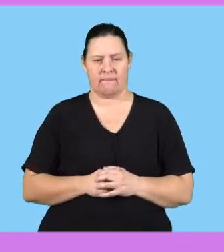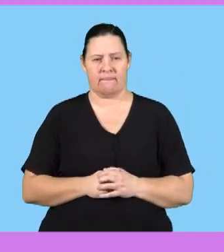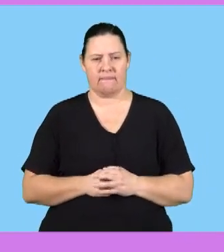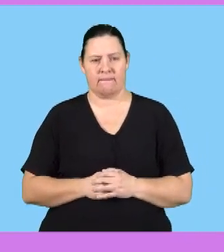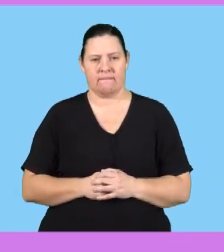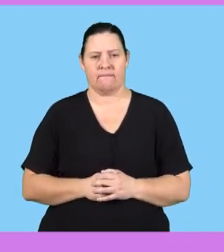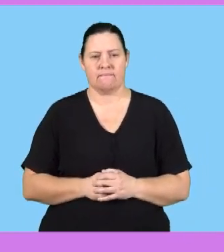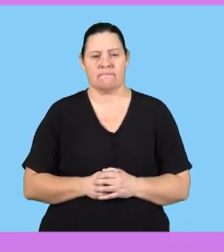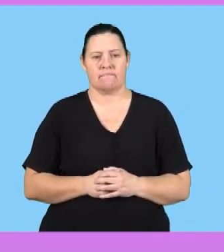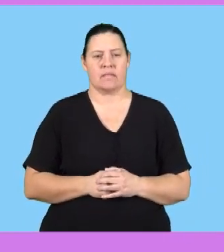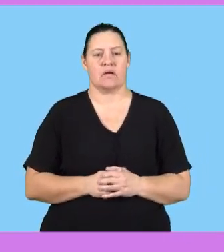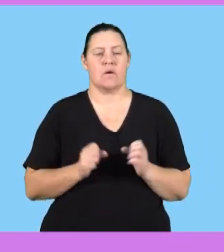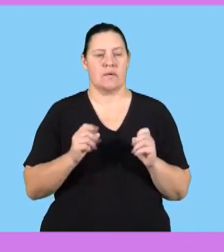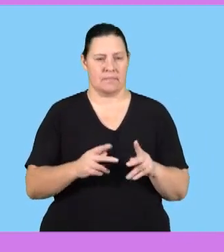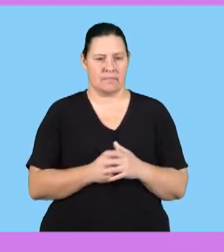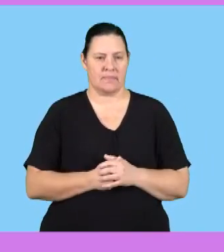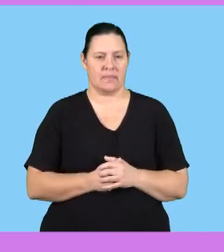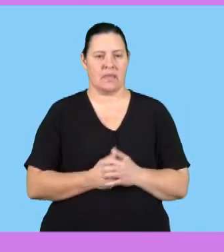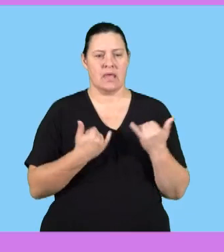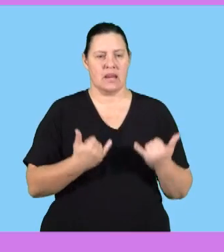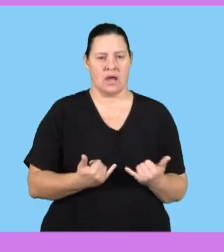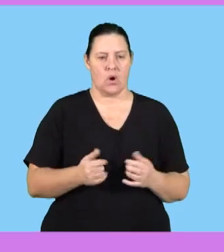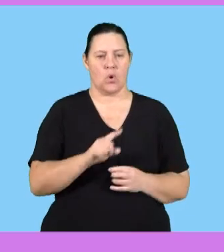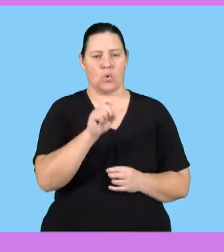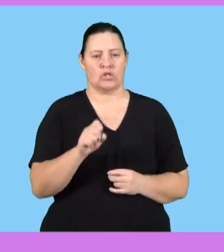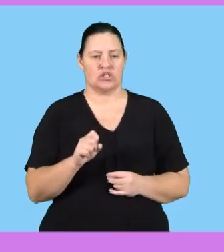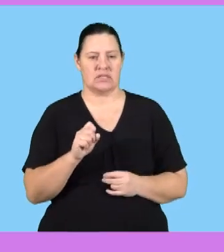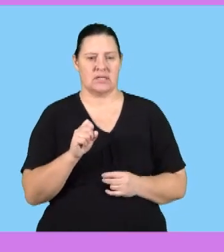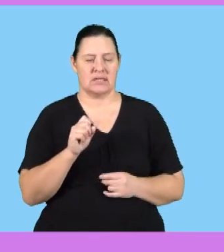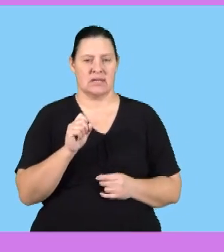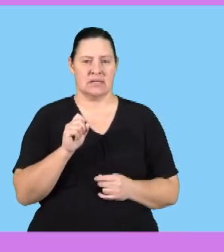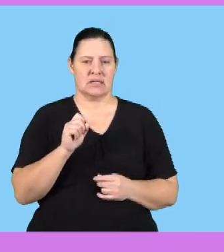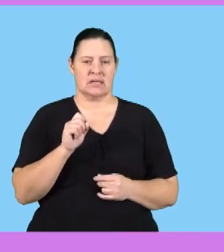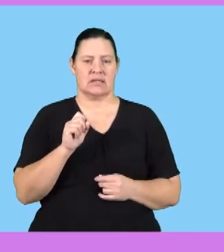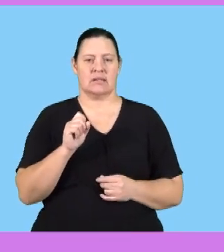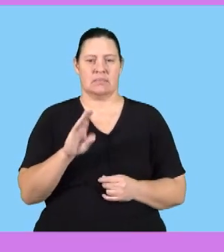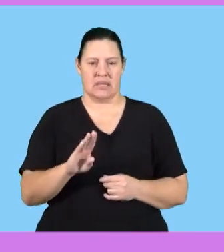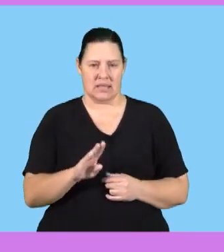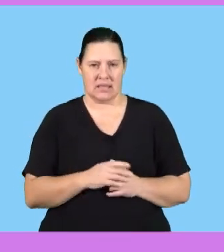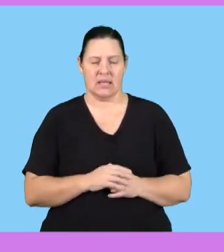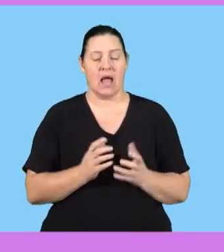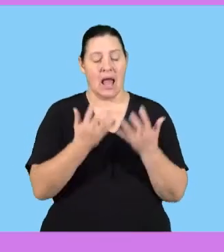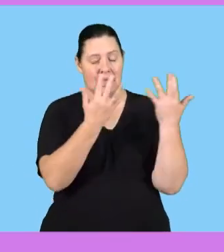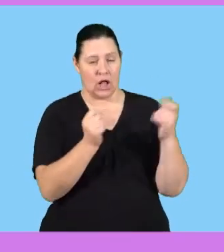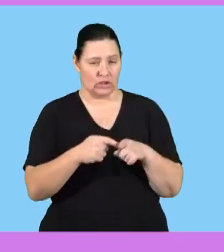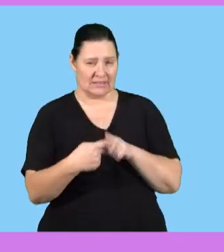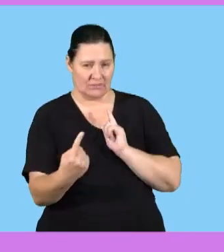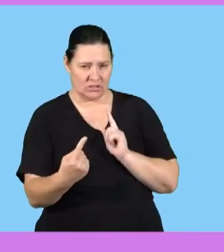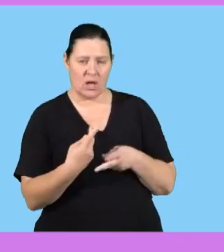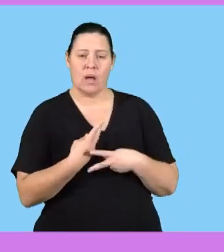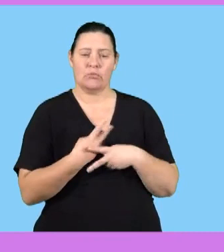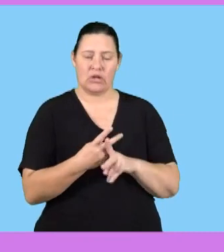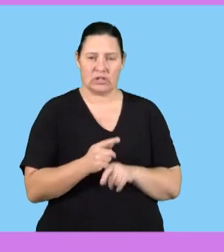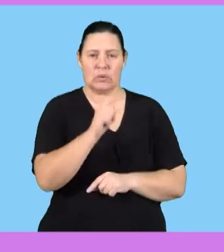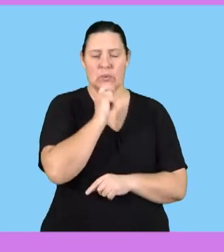definitely be our Middle East. Okay, moving now to question number B. It says calculate the difference in